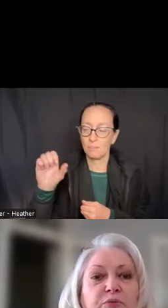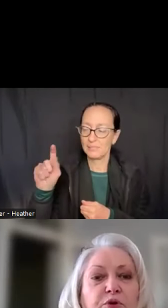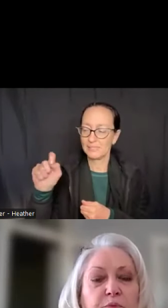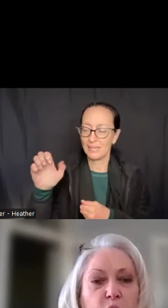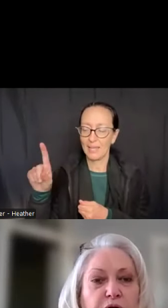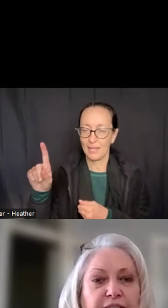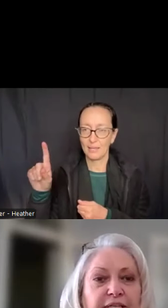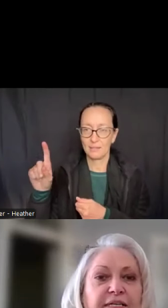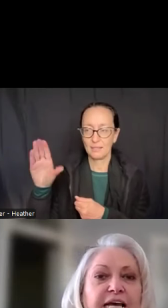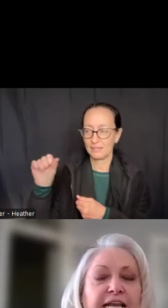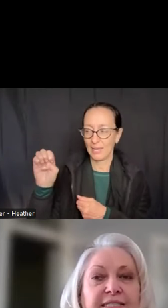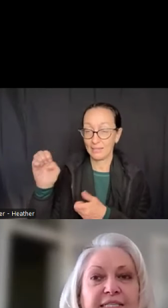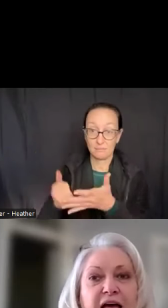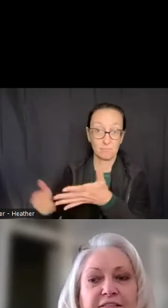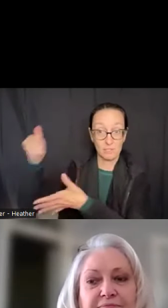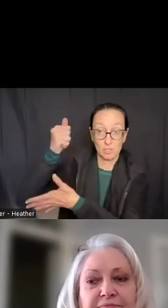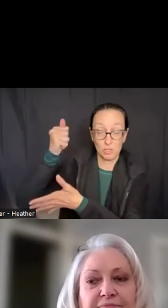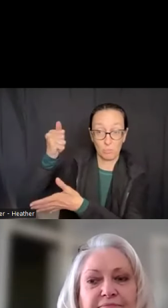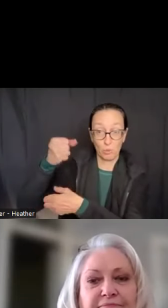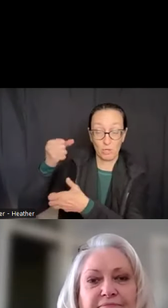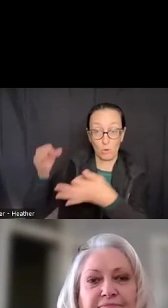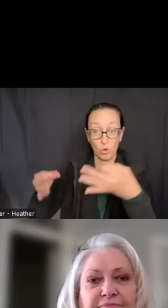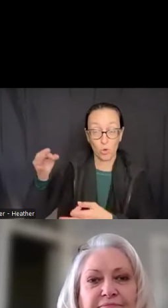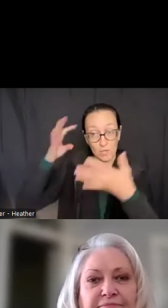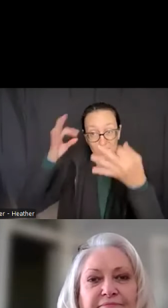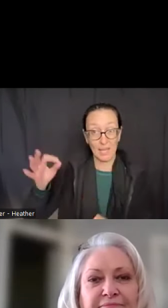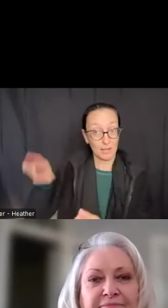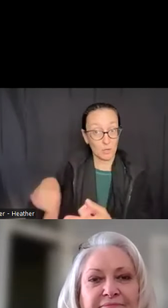by the U.S. Supreme Court. Next slide.